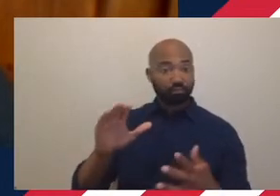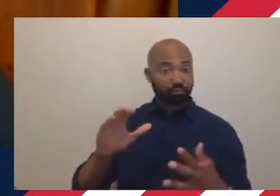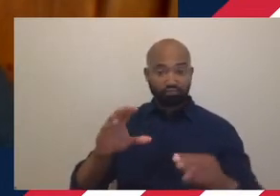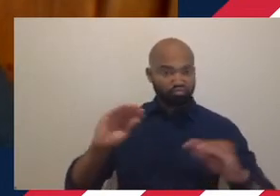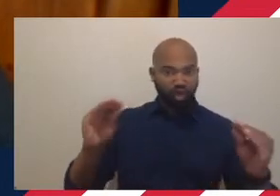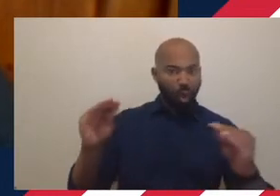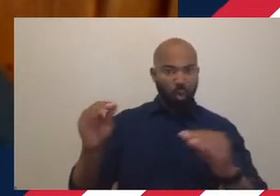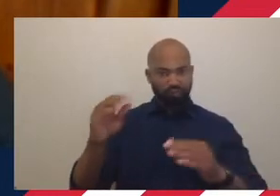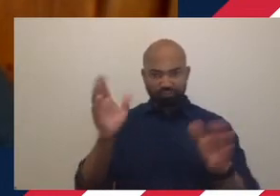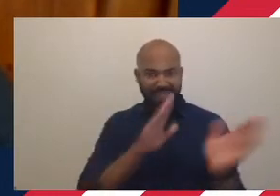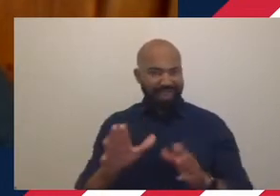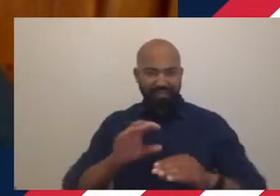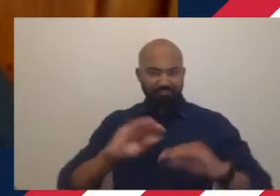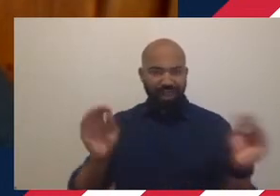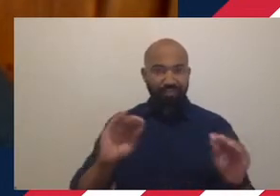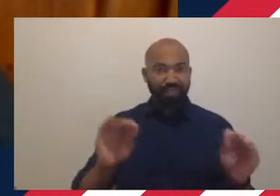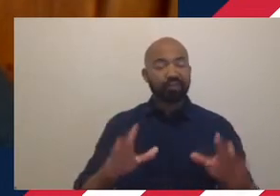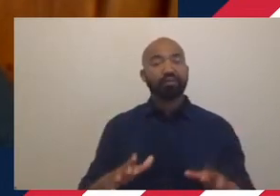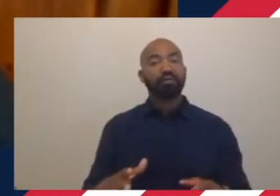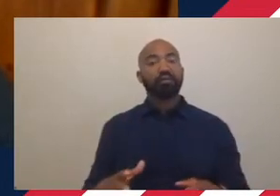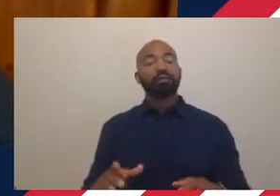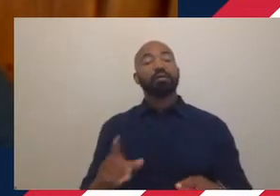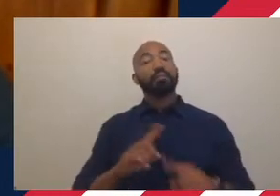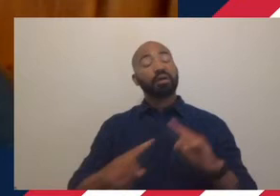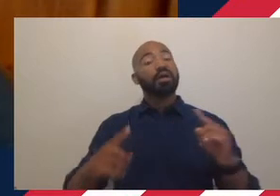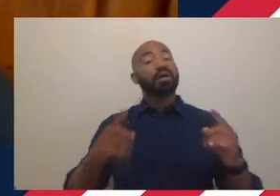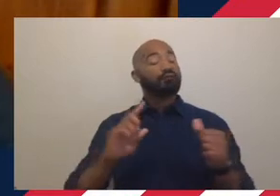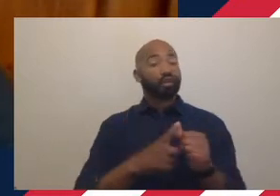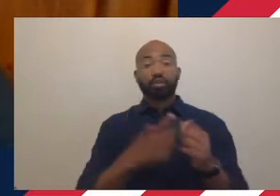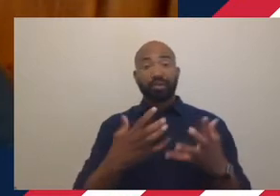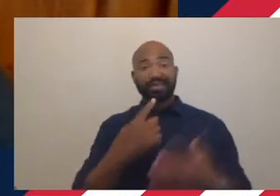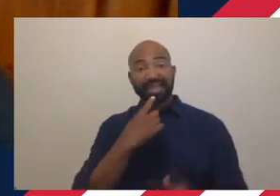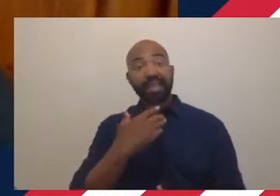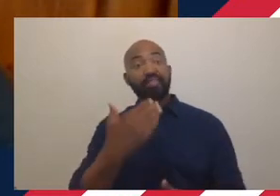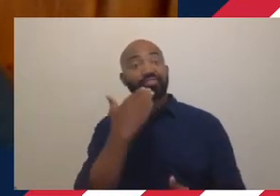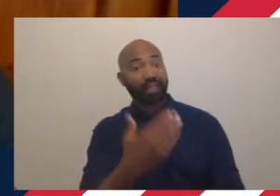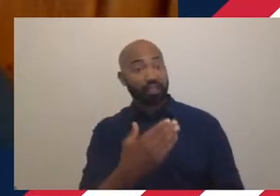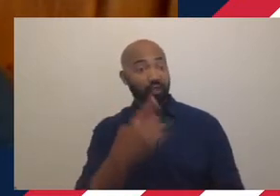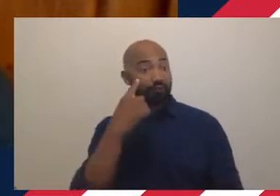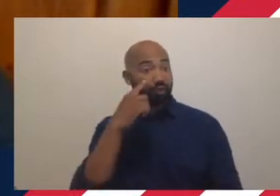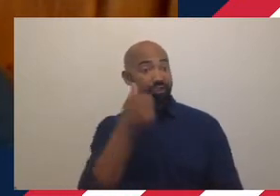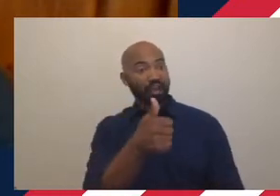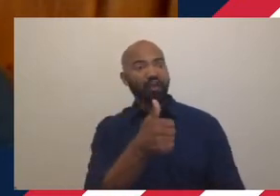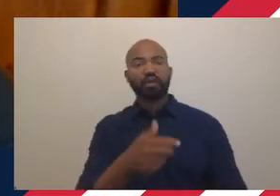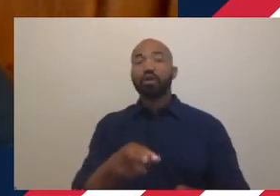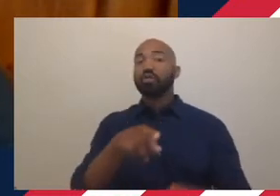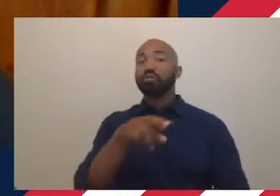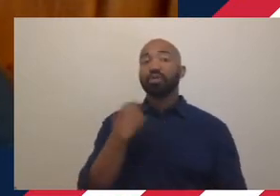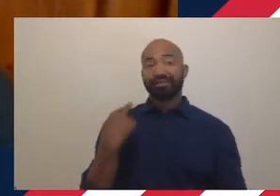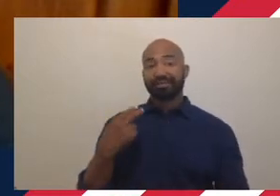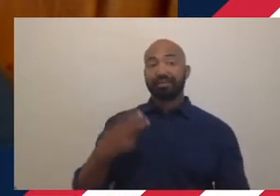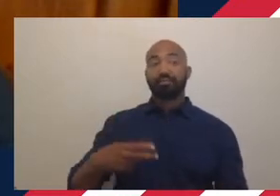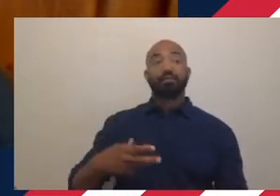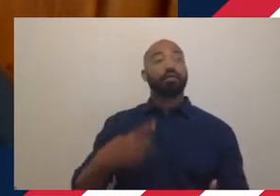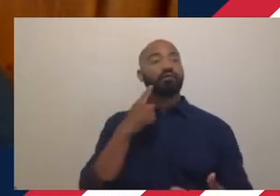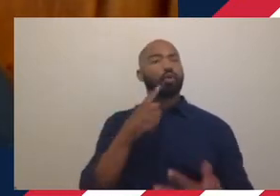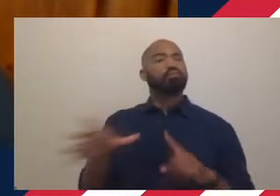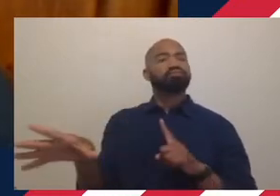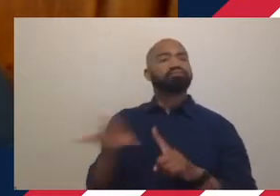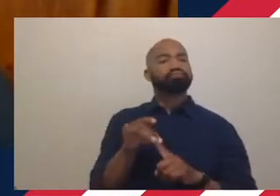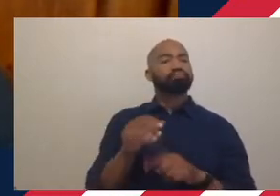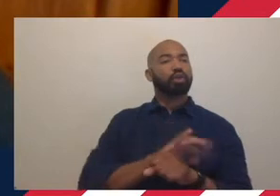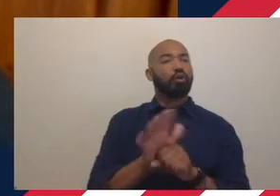you for risking yourself and actually being infected while in the care of others. You've made many